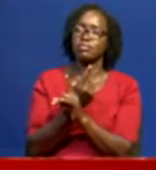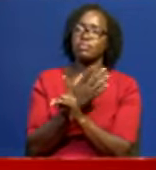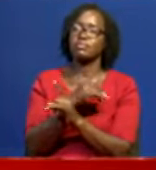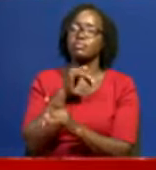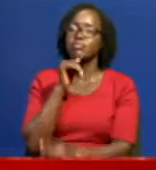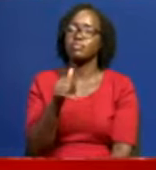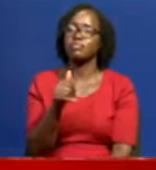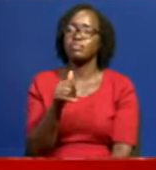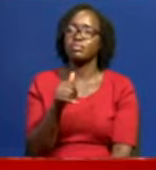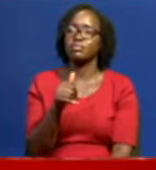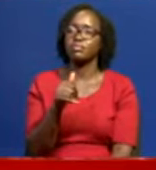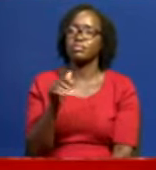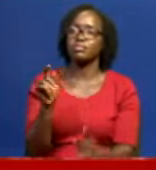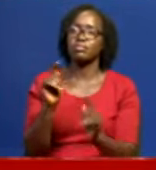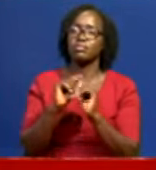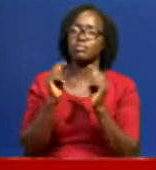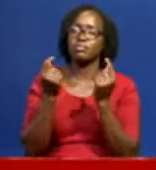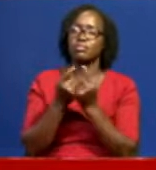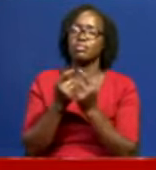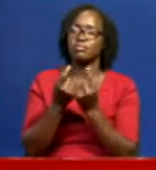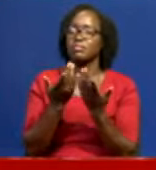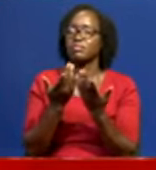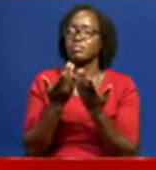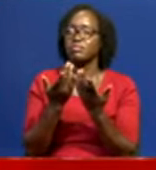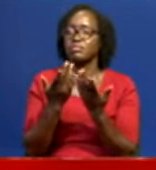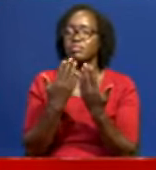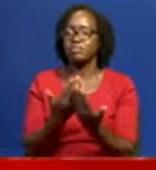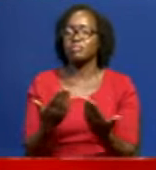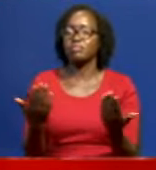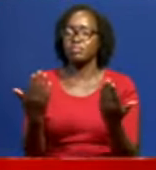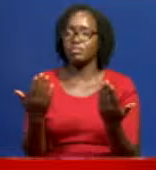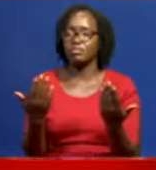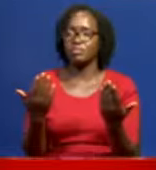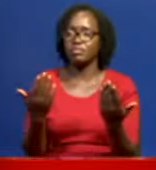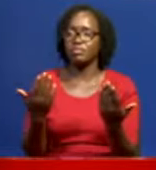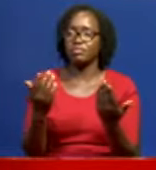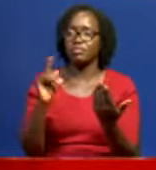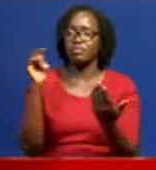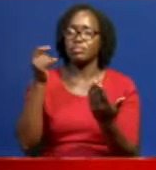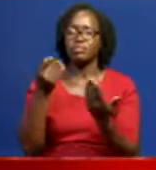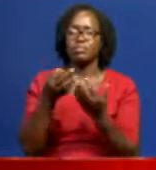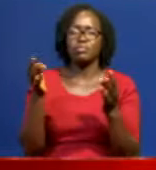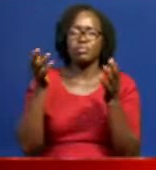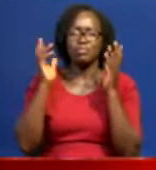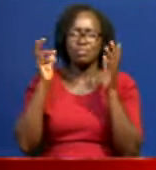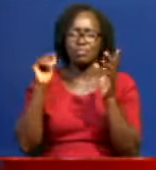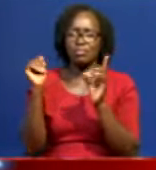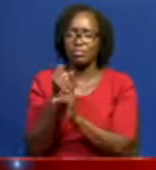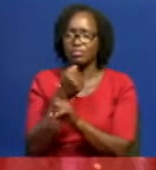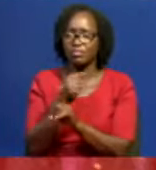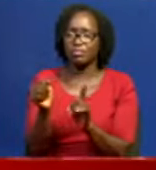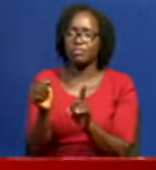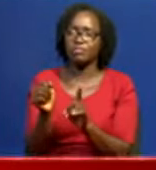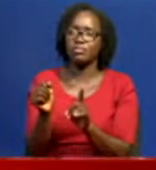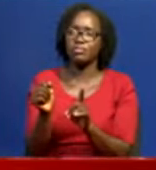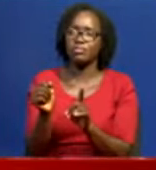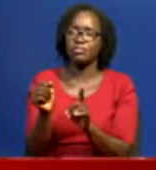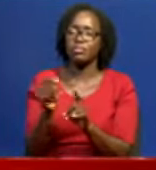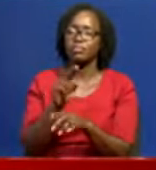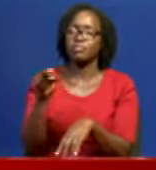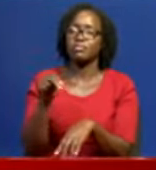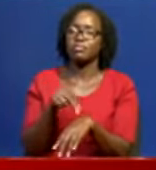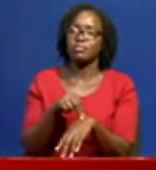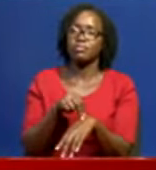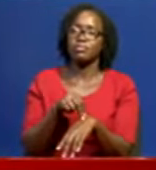not ethnic bigotry. A Kenya free of anarchy and violence, and a nation